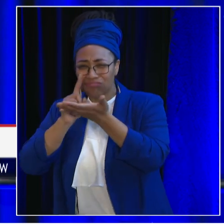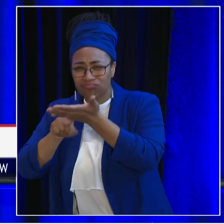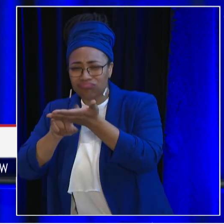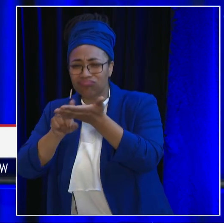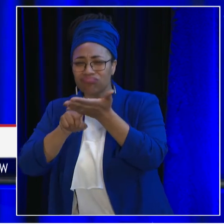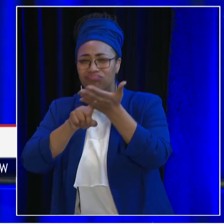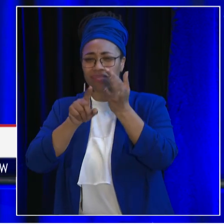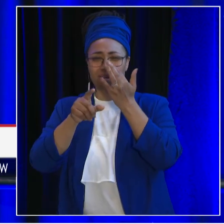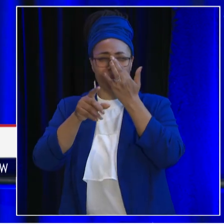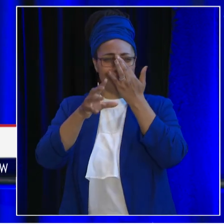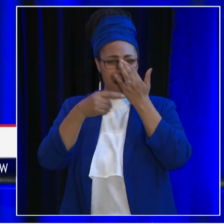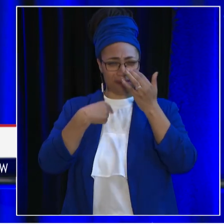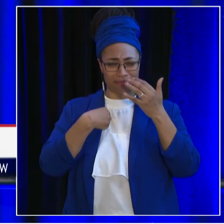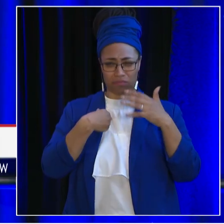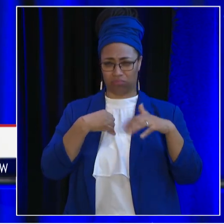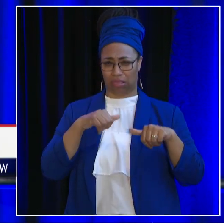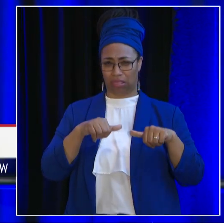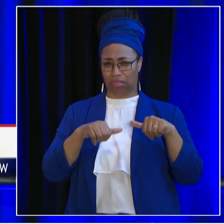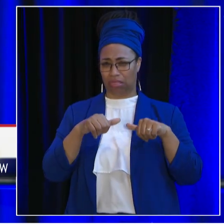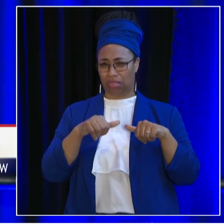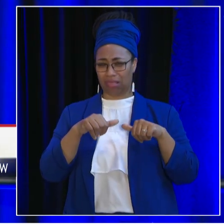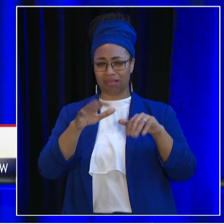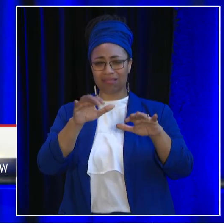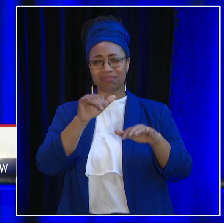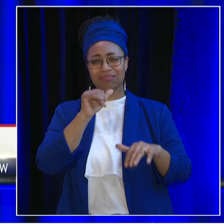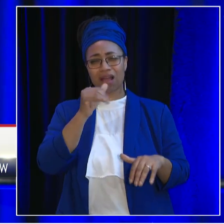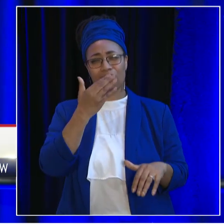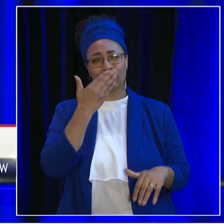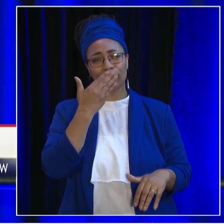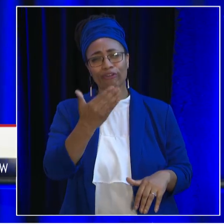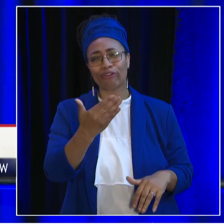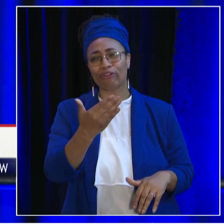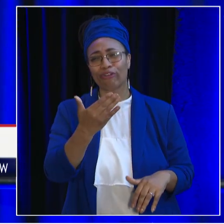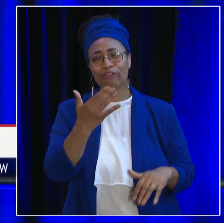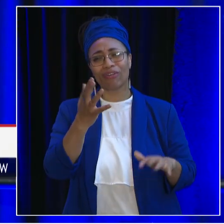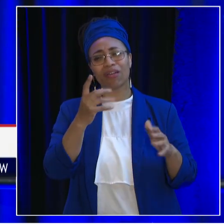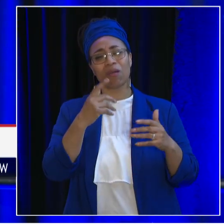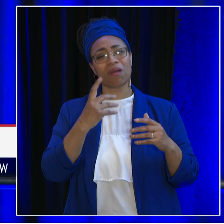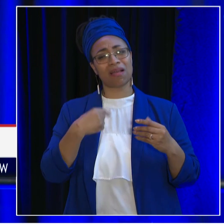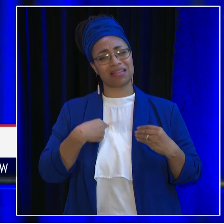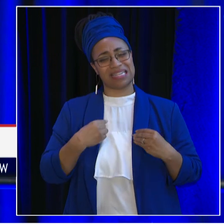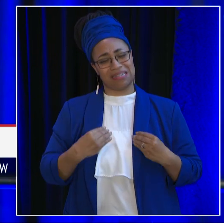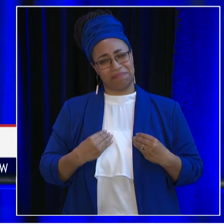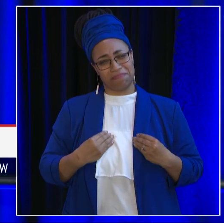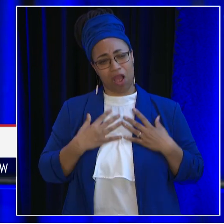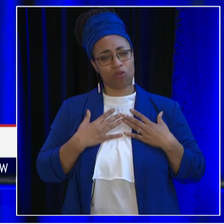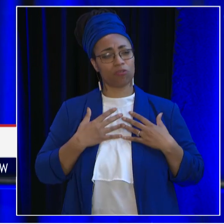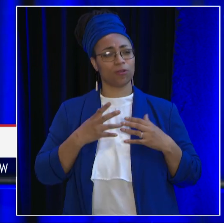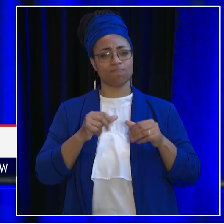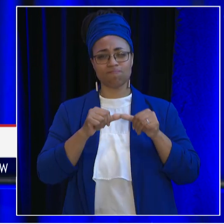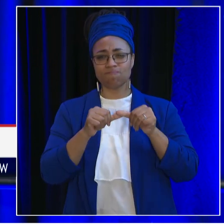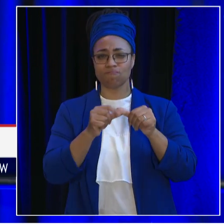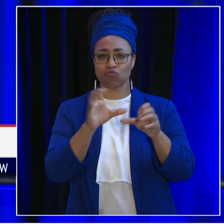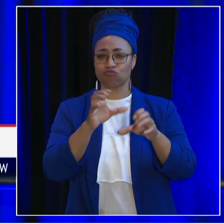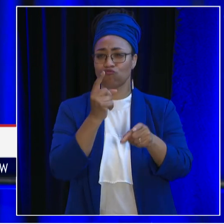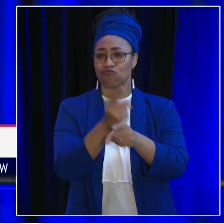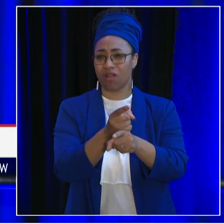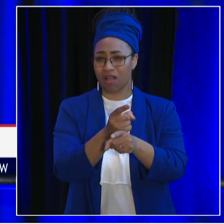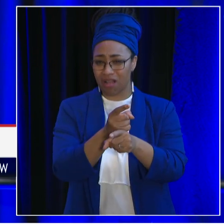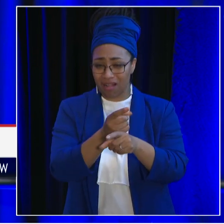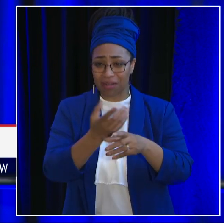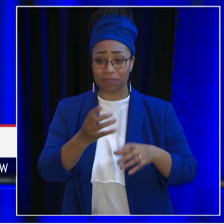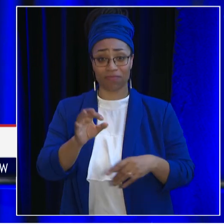But that's not good for a speech, so I wanted to be inspired. And my parents gave me the Facebook page of my biological